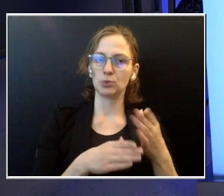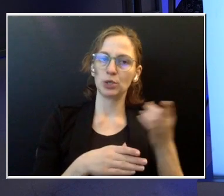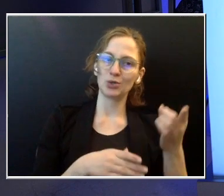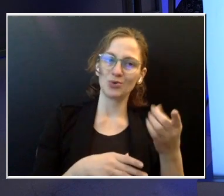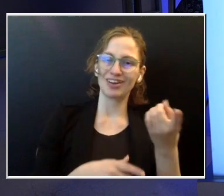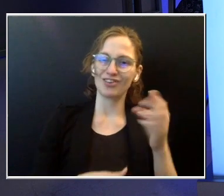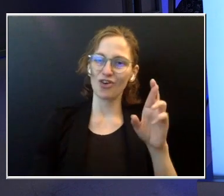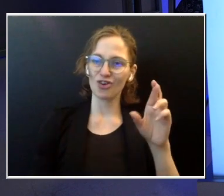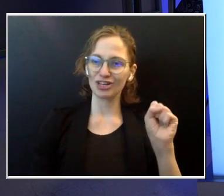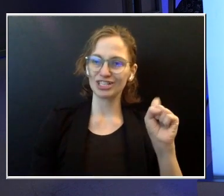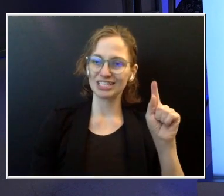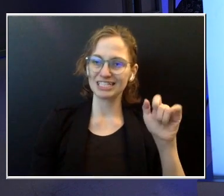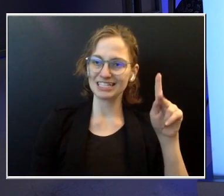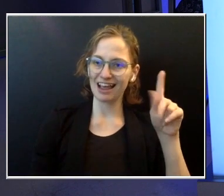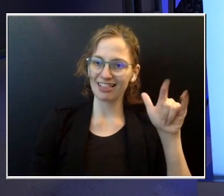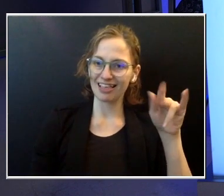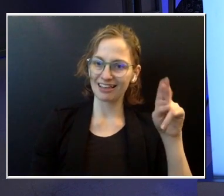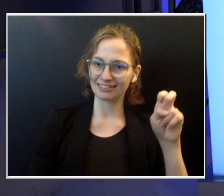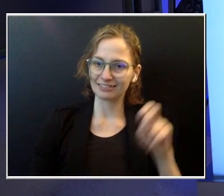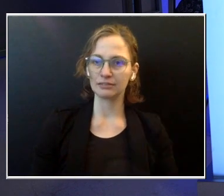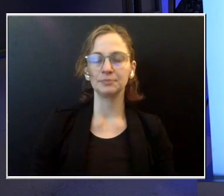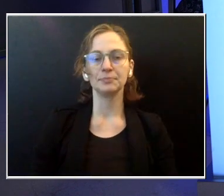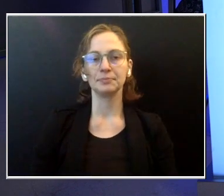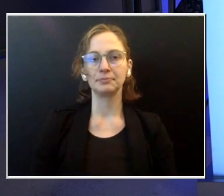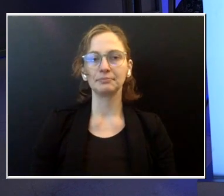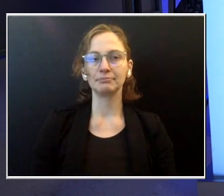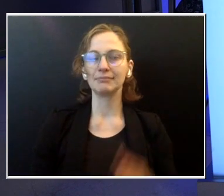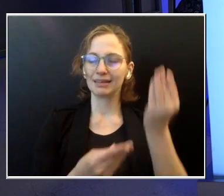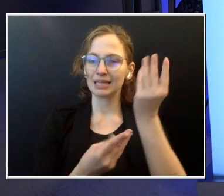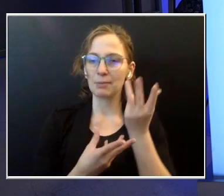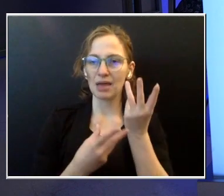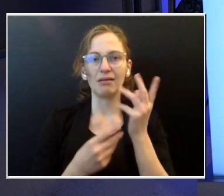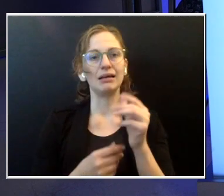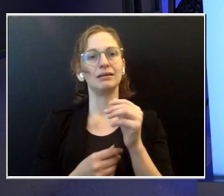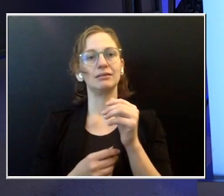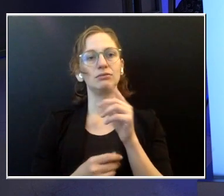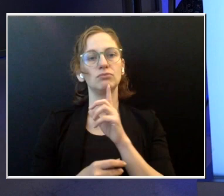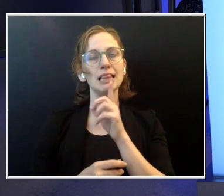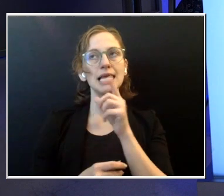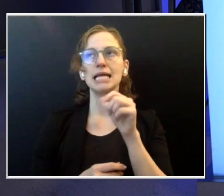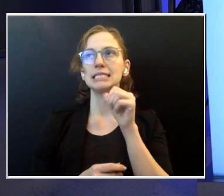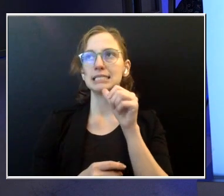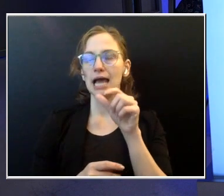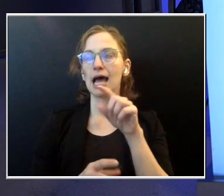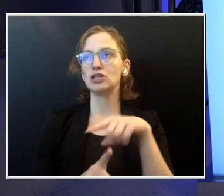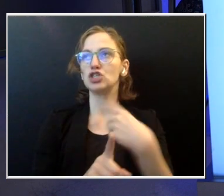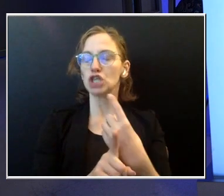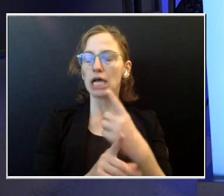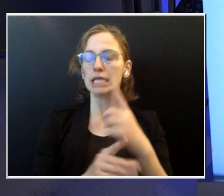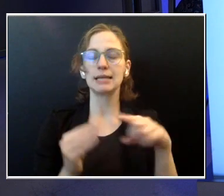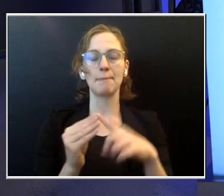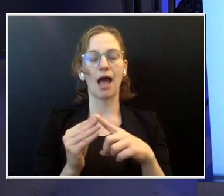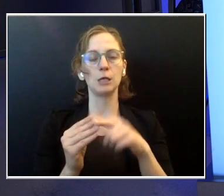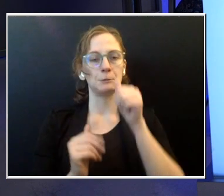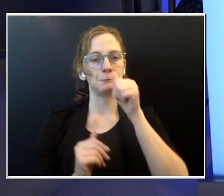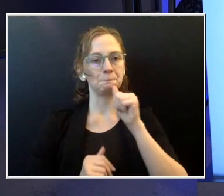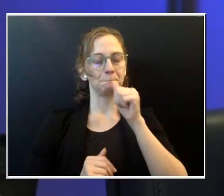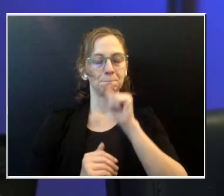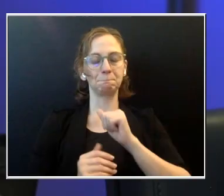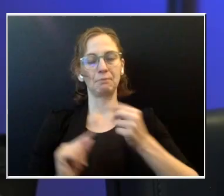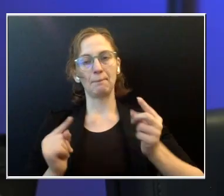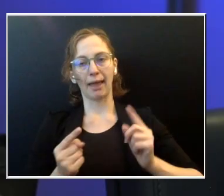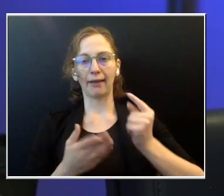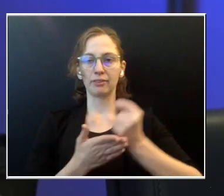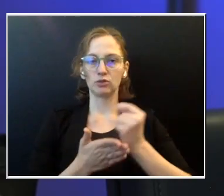about this. This isn't just about dealing with and bearing the treatment and the pain. Yeah. Tell us a little bit about that conversation. I